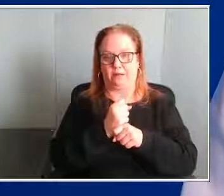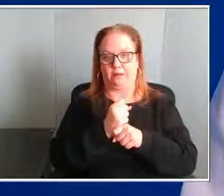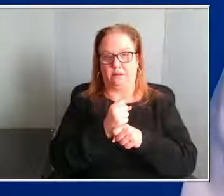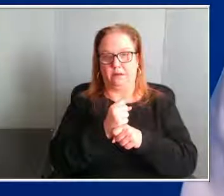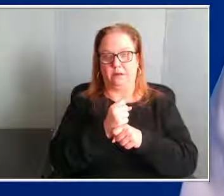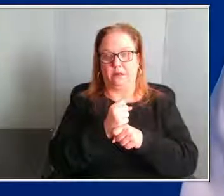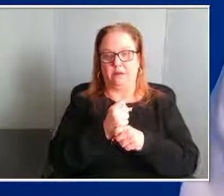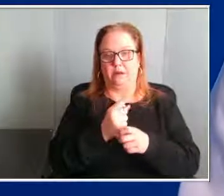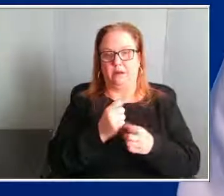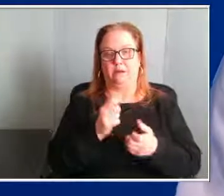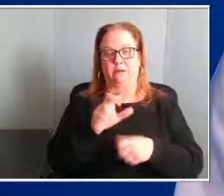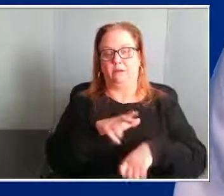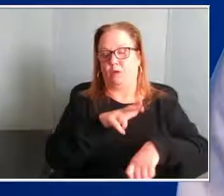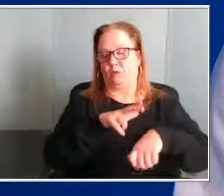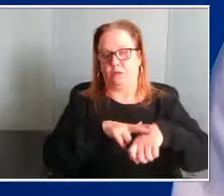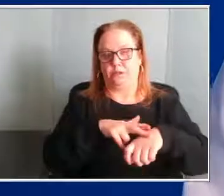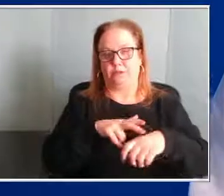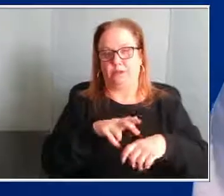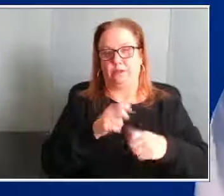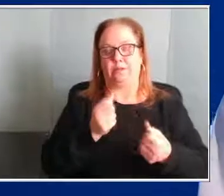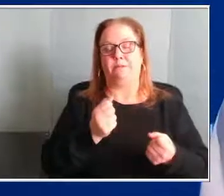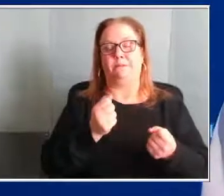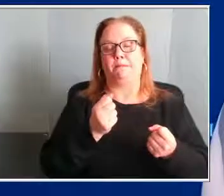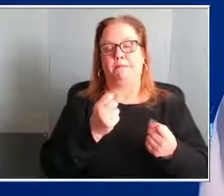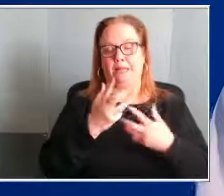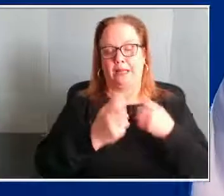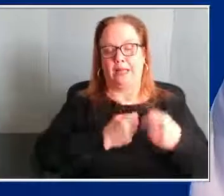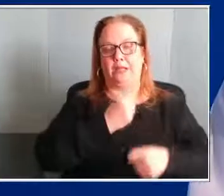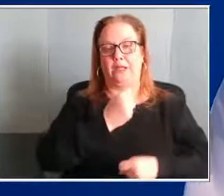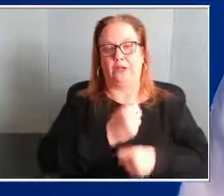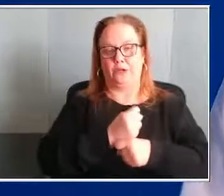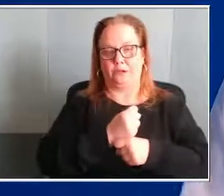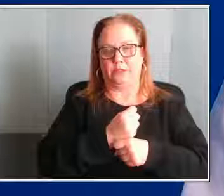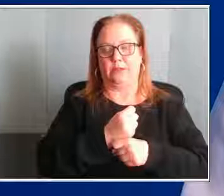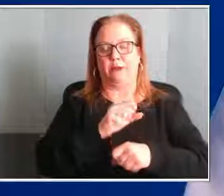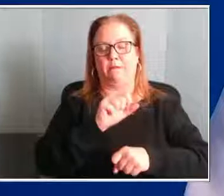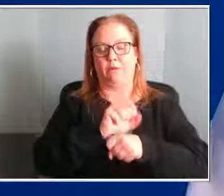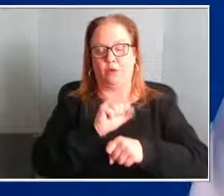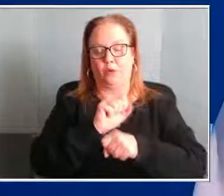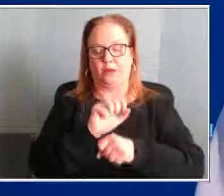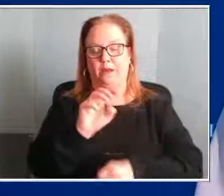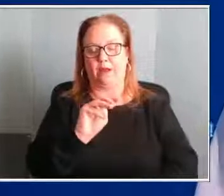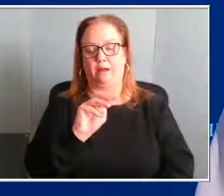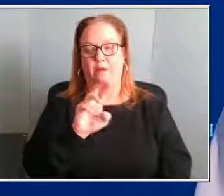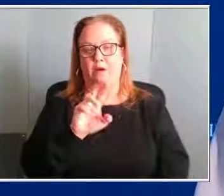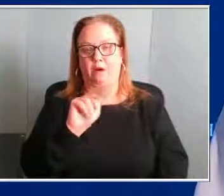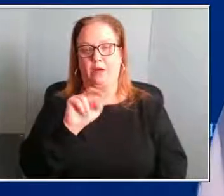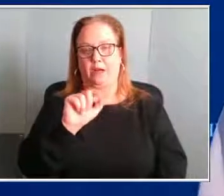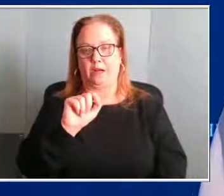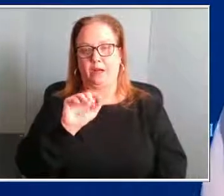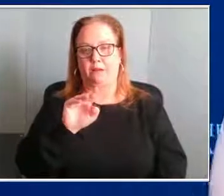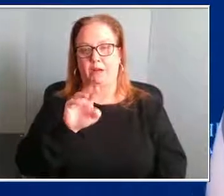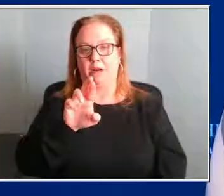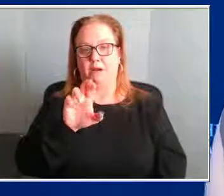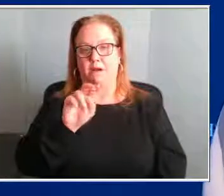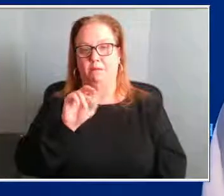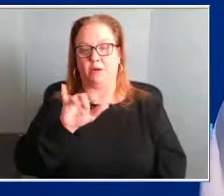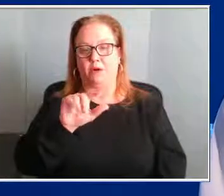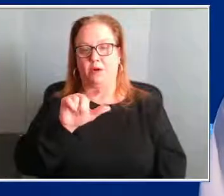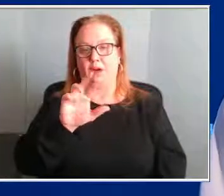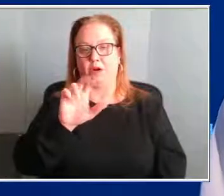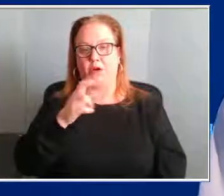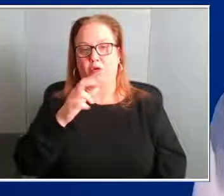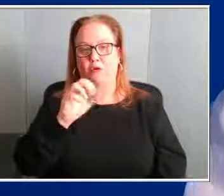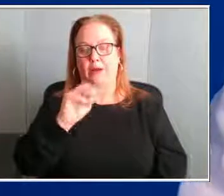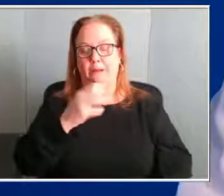of a couple decades of work with the mRNA. But this was one of Barney Graham's first, and his goal was to create an